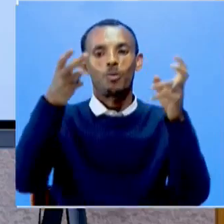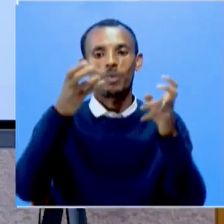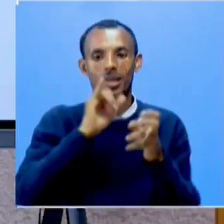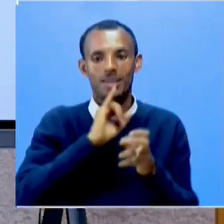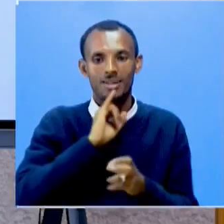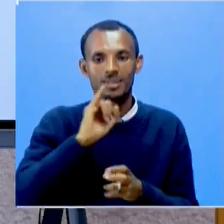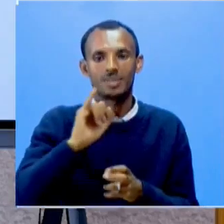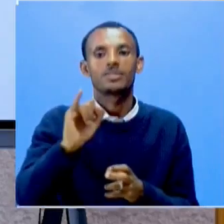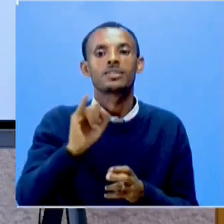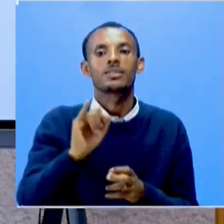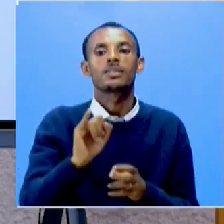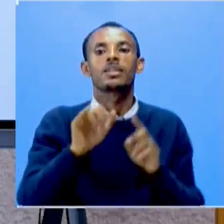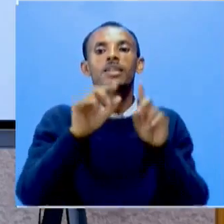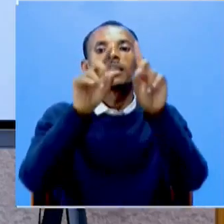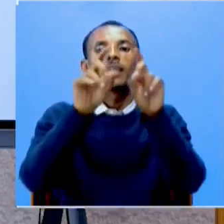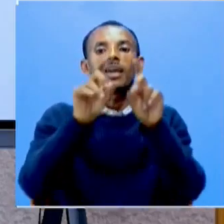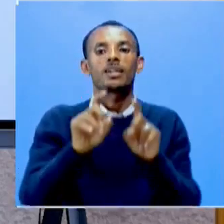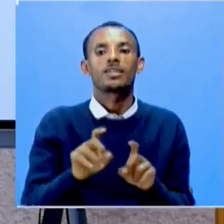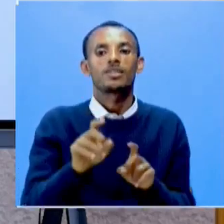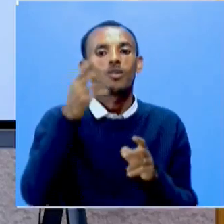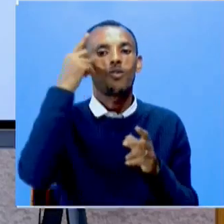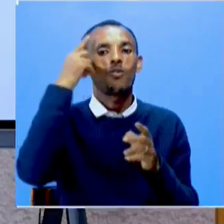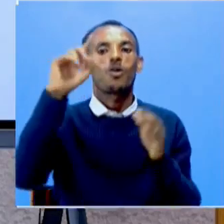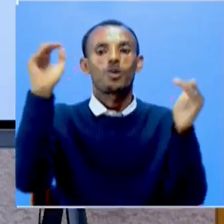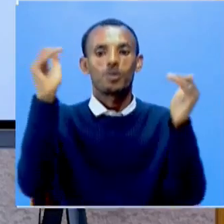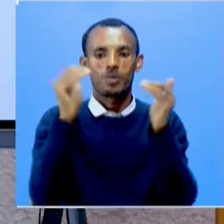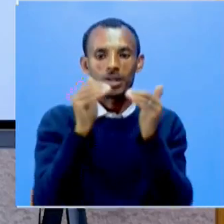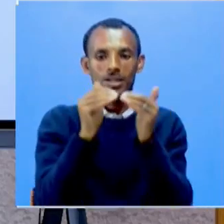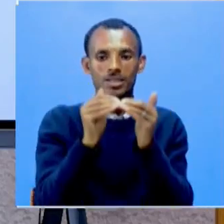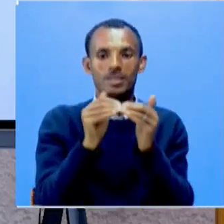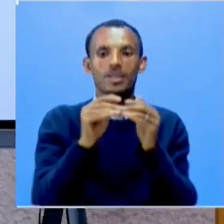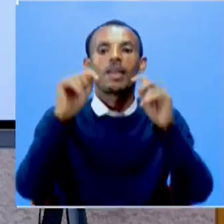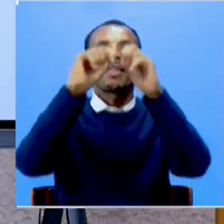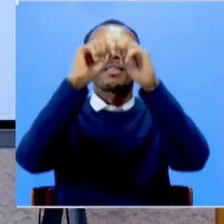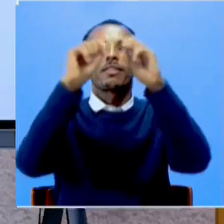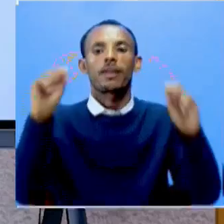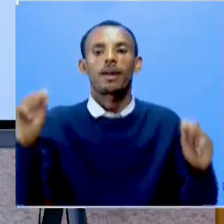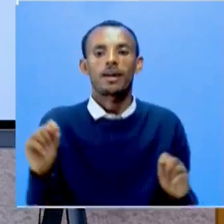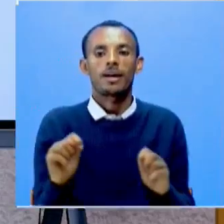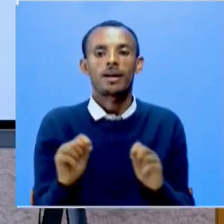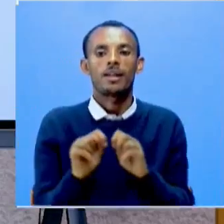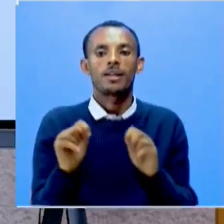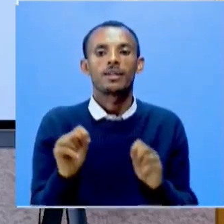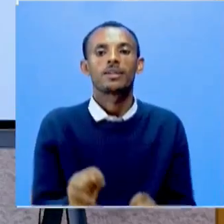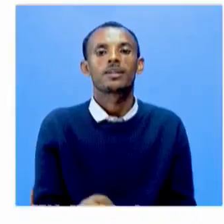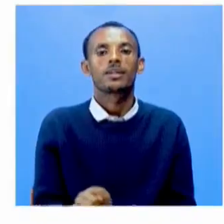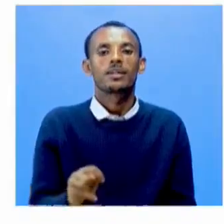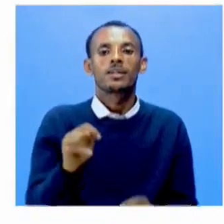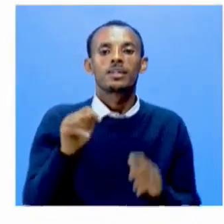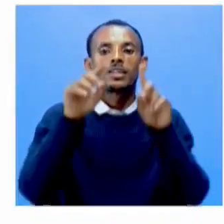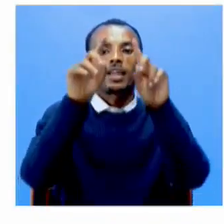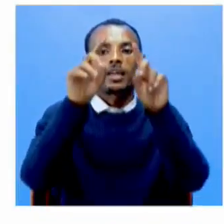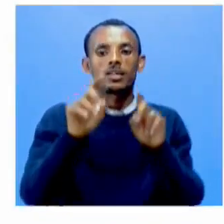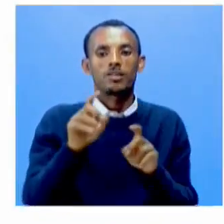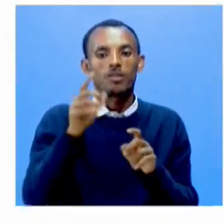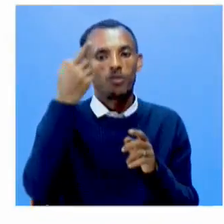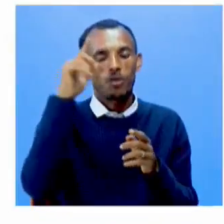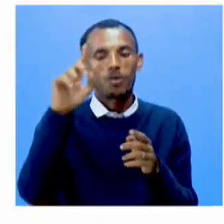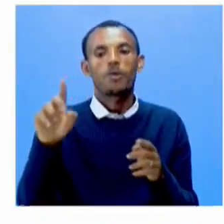is test for congruency of triangles. Test for congruency of